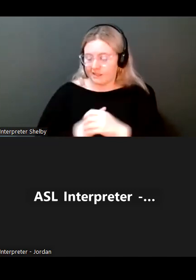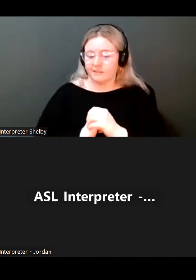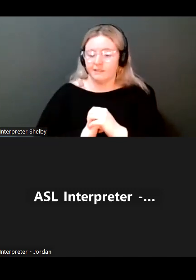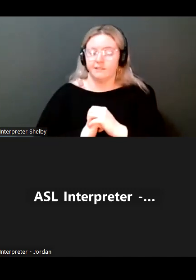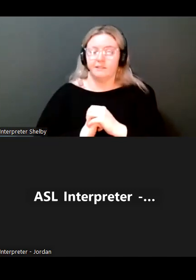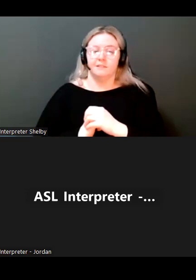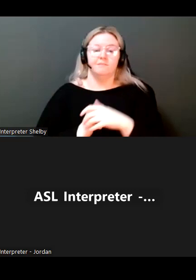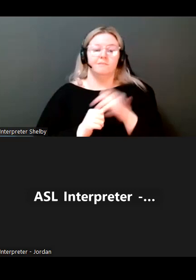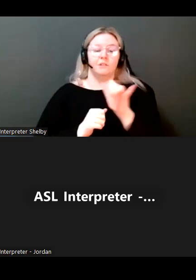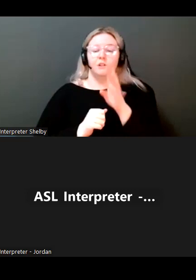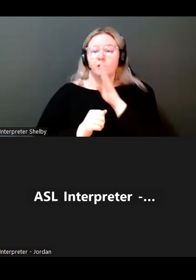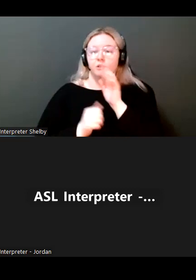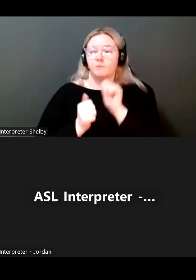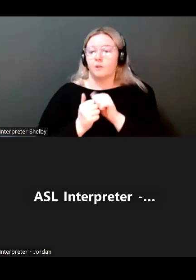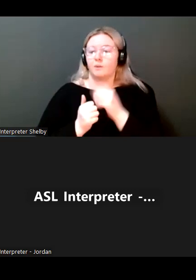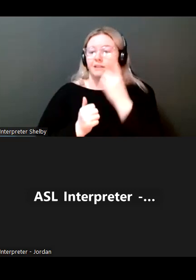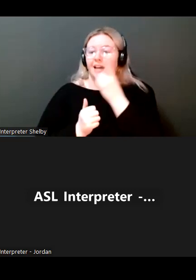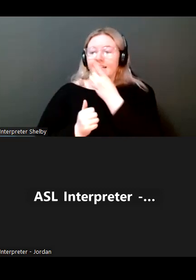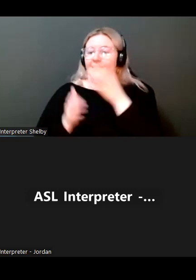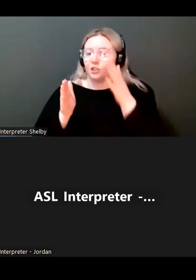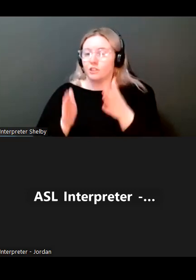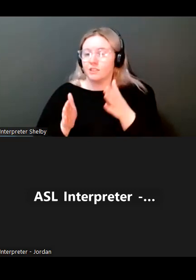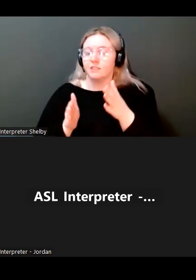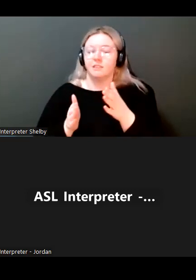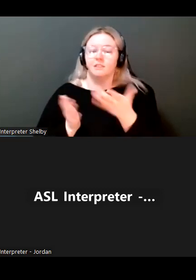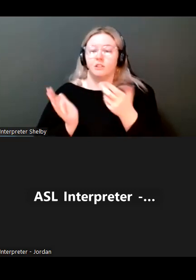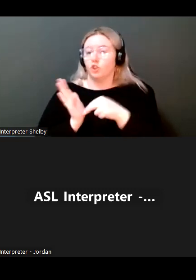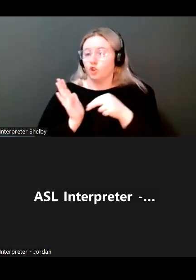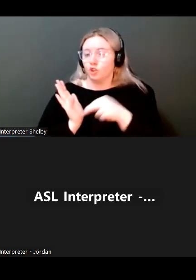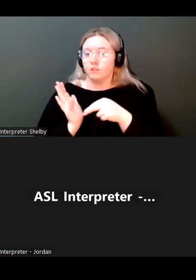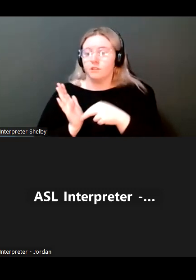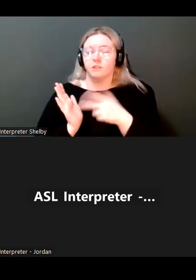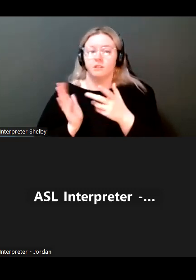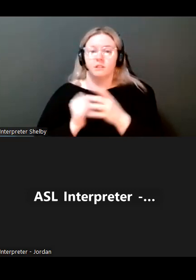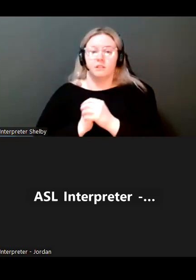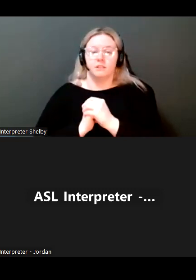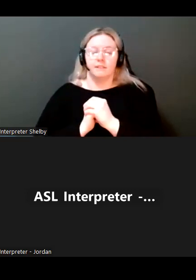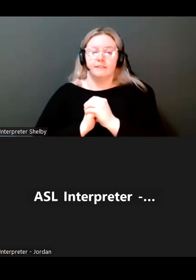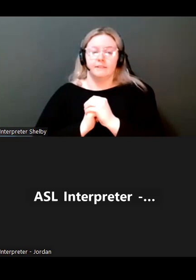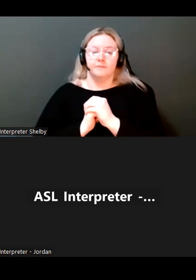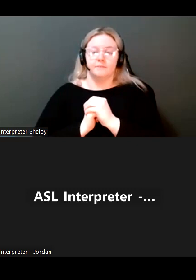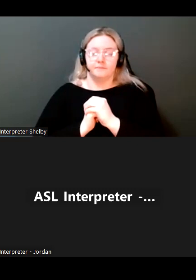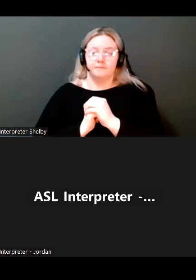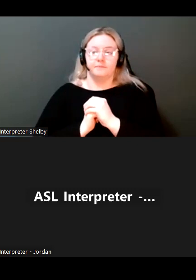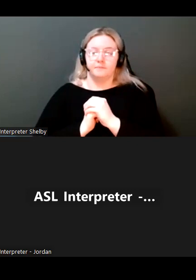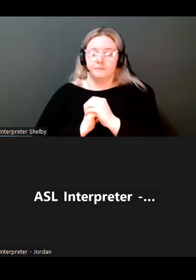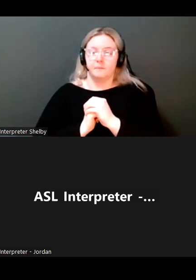You can also speak with a dietitian, a nurse practitioner. You can find out